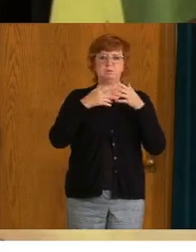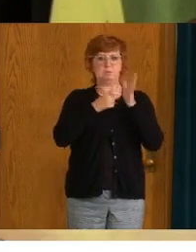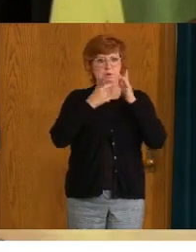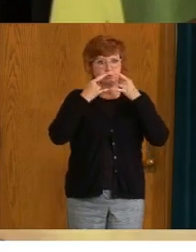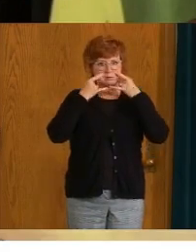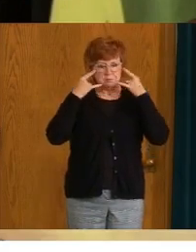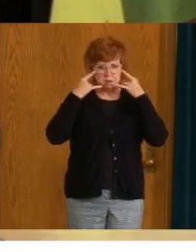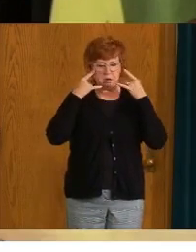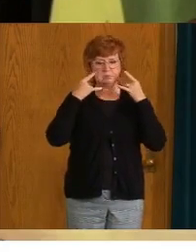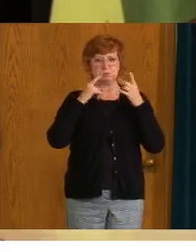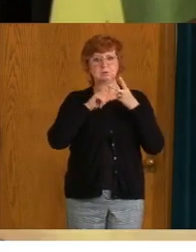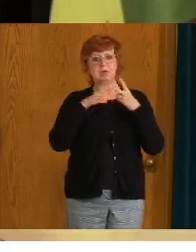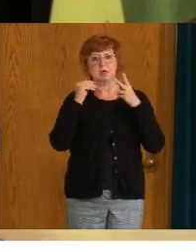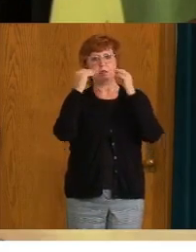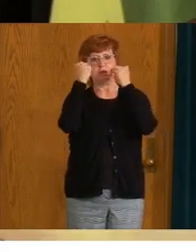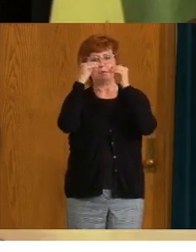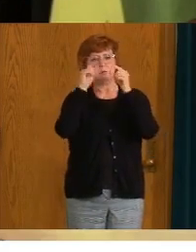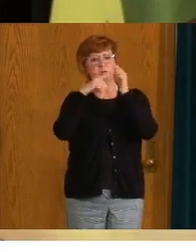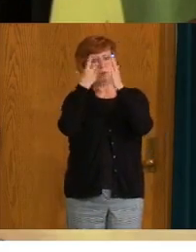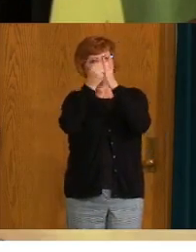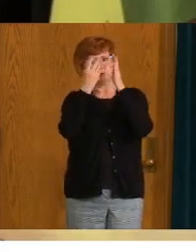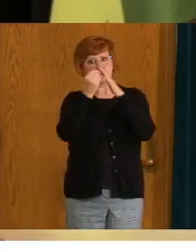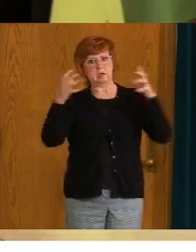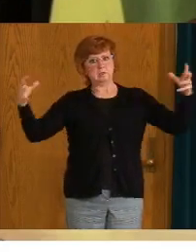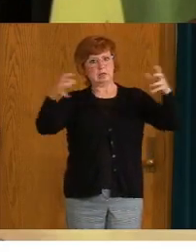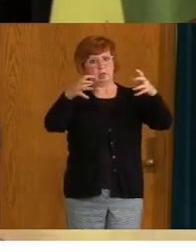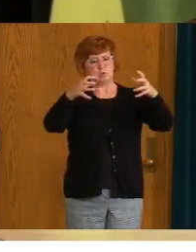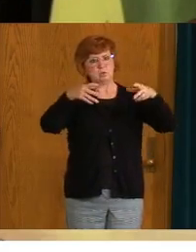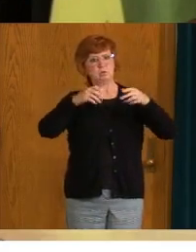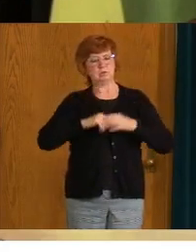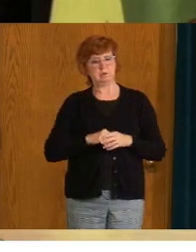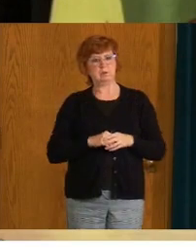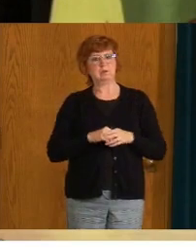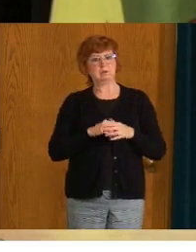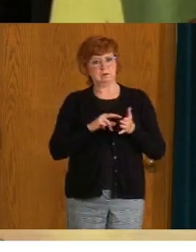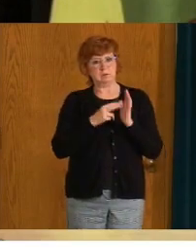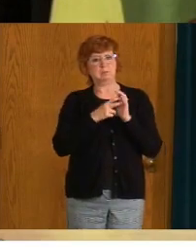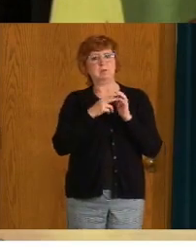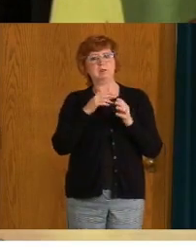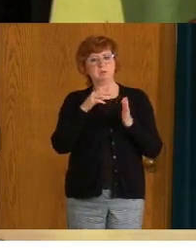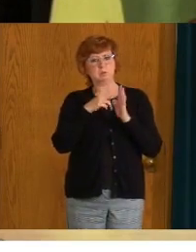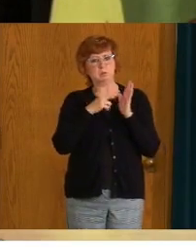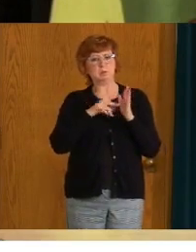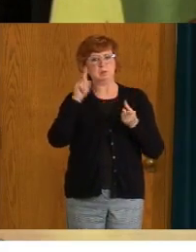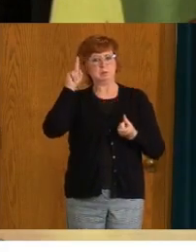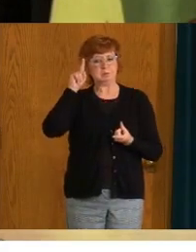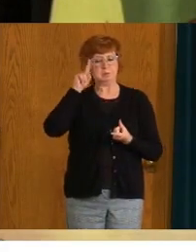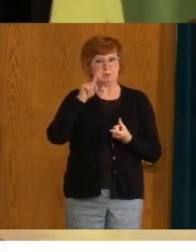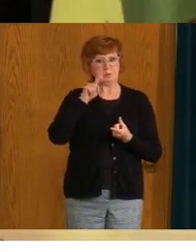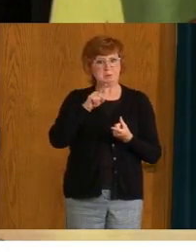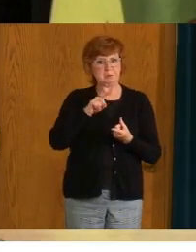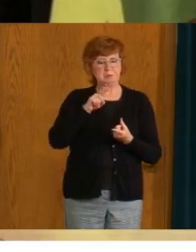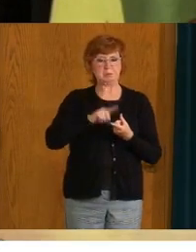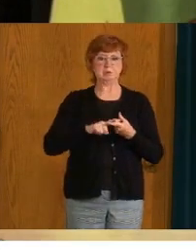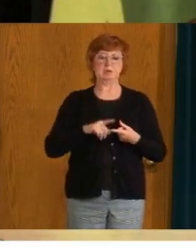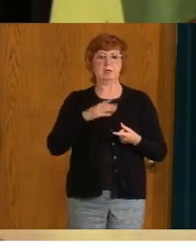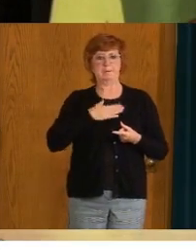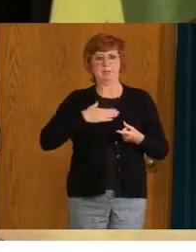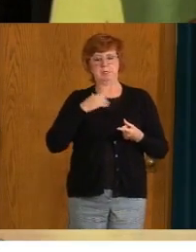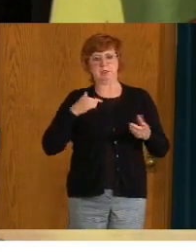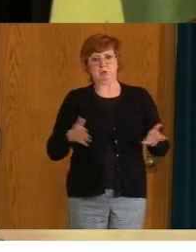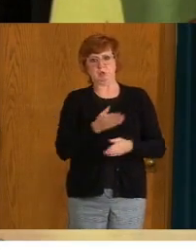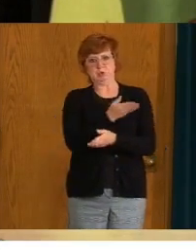limits on gathering sizes. So once again, I would just once again encourage everyone in Saskatchewan who has not went out and got their first shot to this